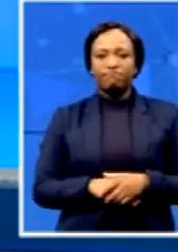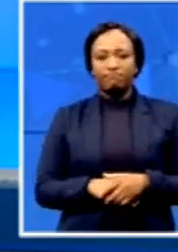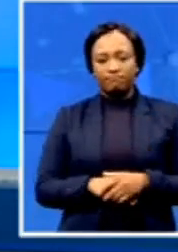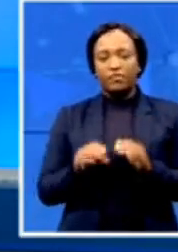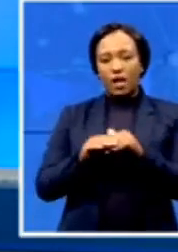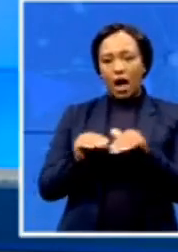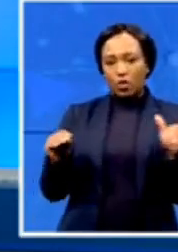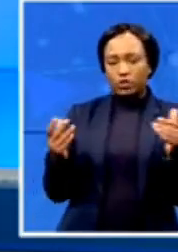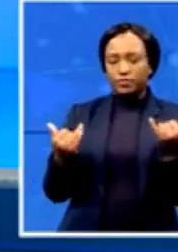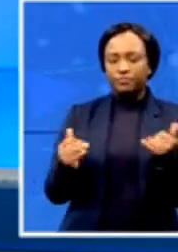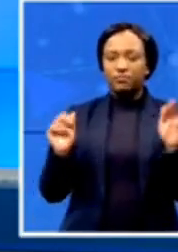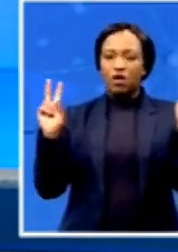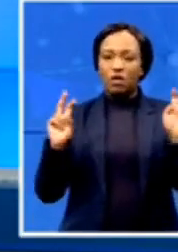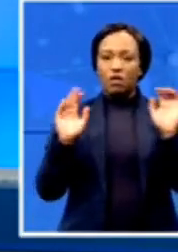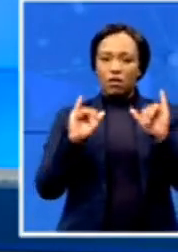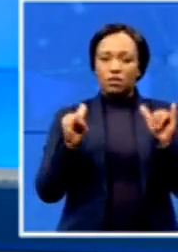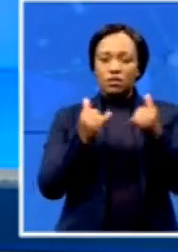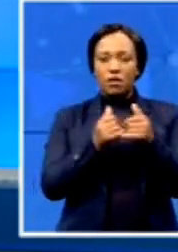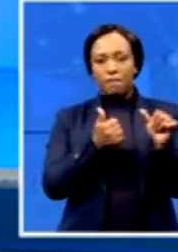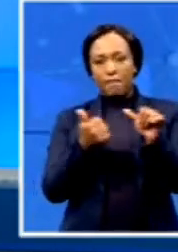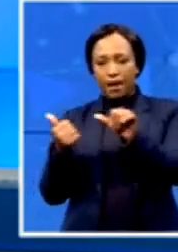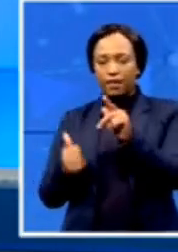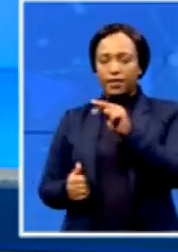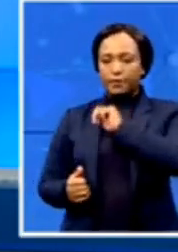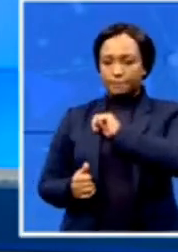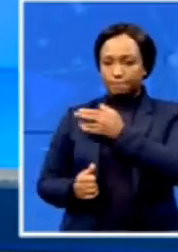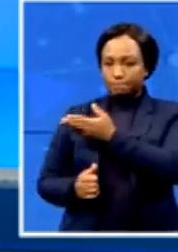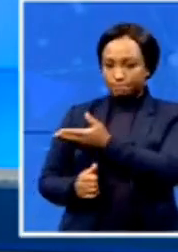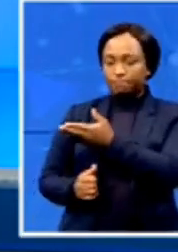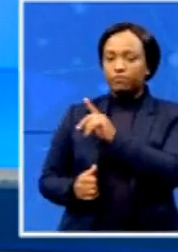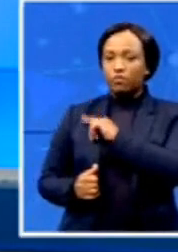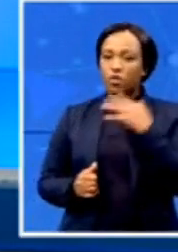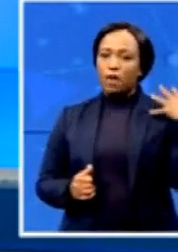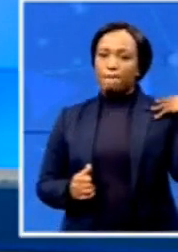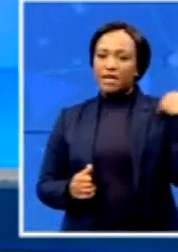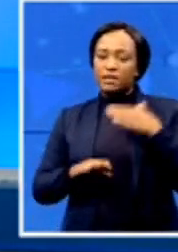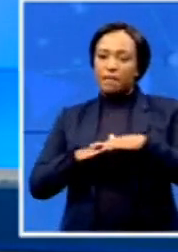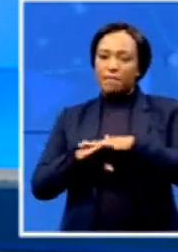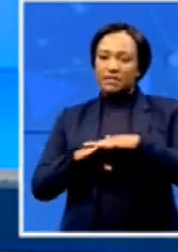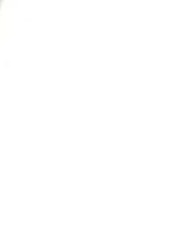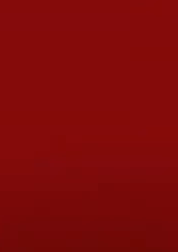And take you back to KwaZulu-Natal with the Minister of Basic Education.